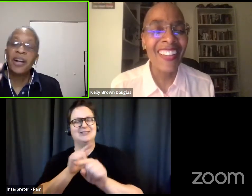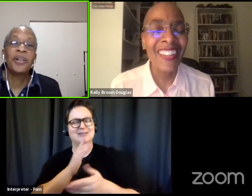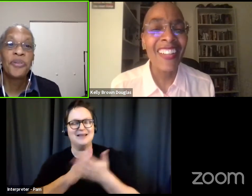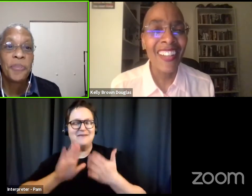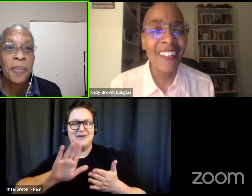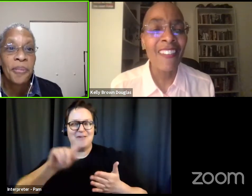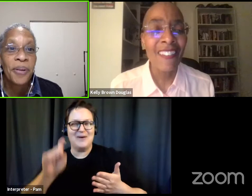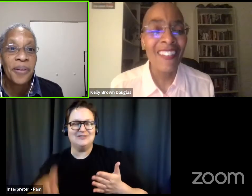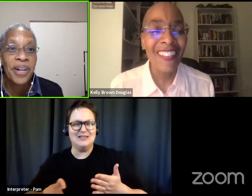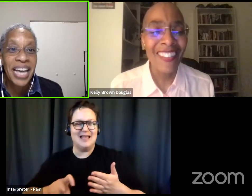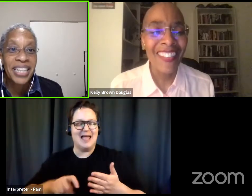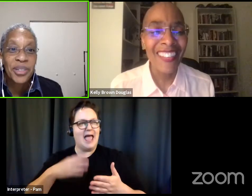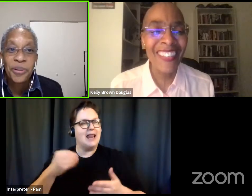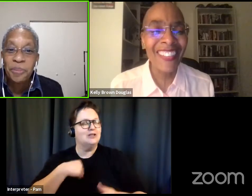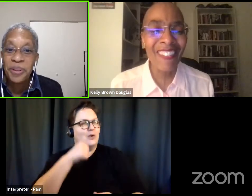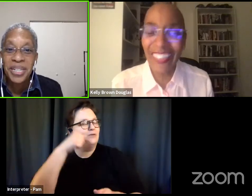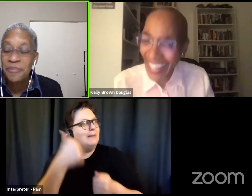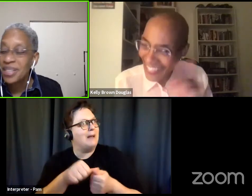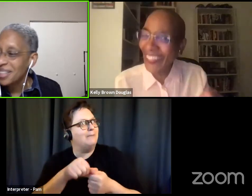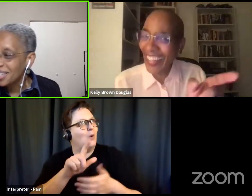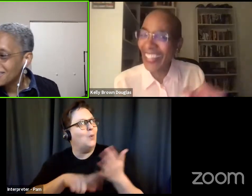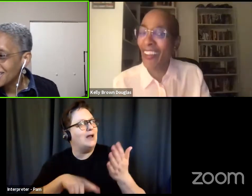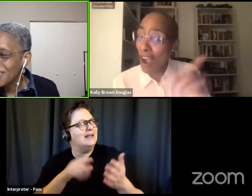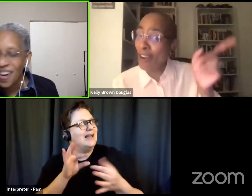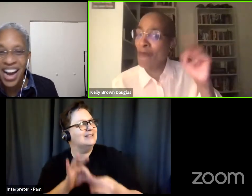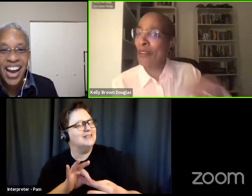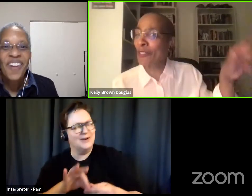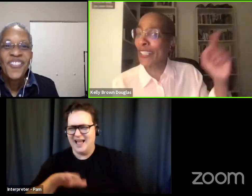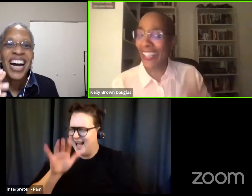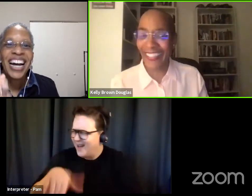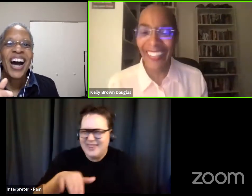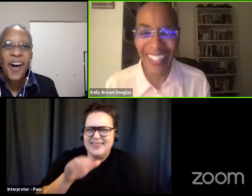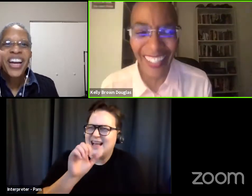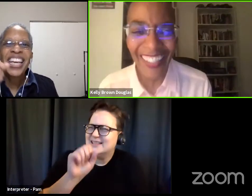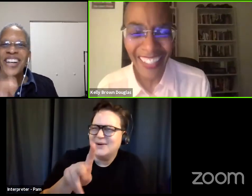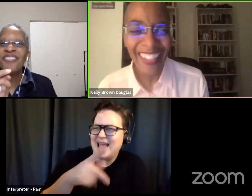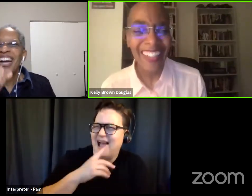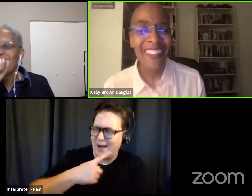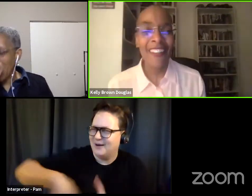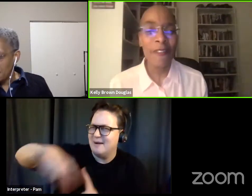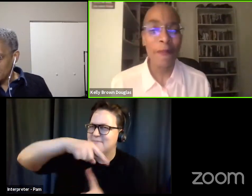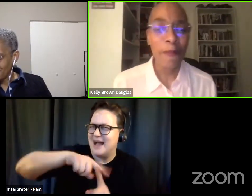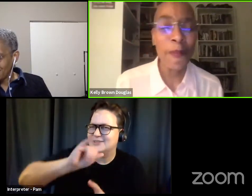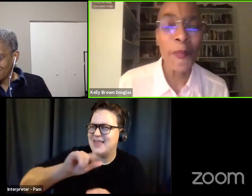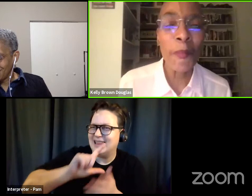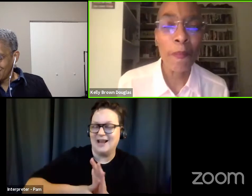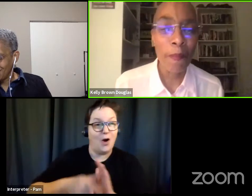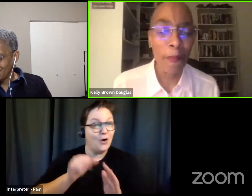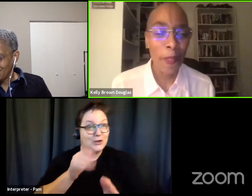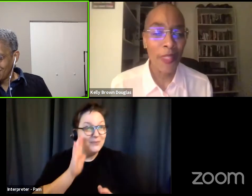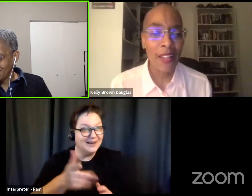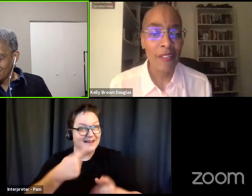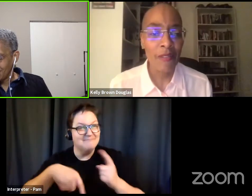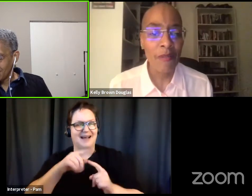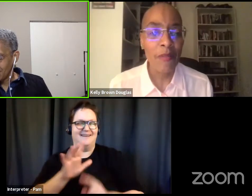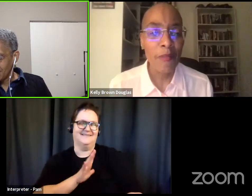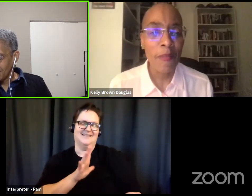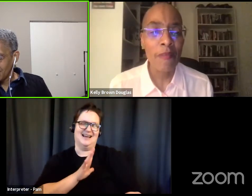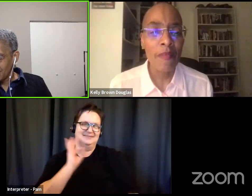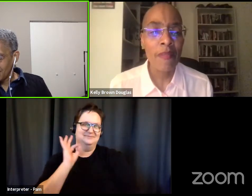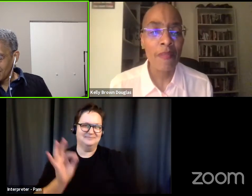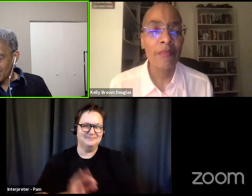yeah, and I don't even remember what it was had to do with Buddhism and so on. But, okay, you come back, okay.